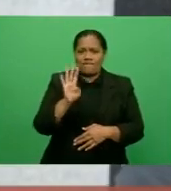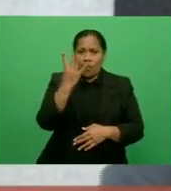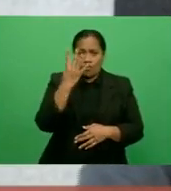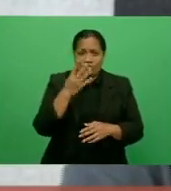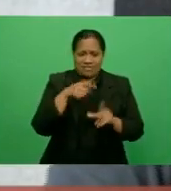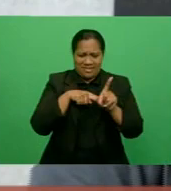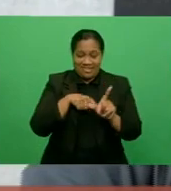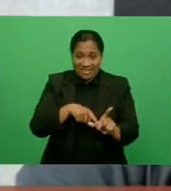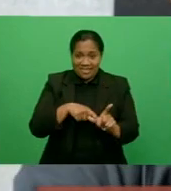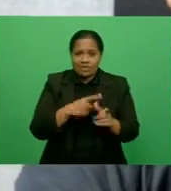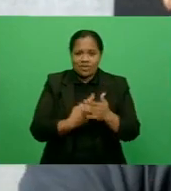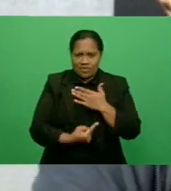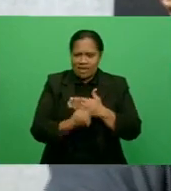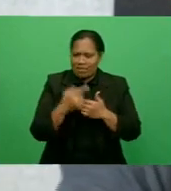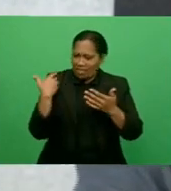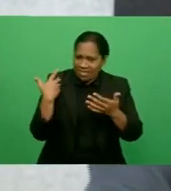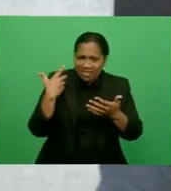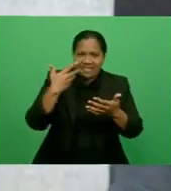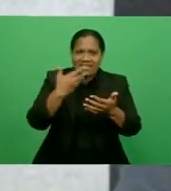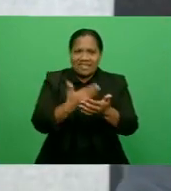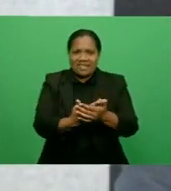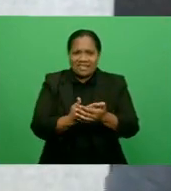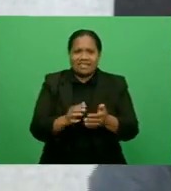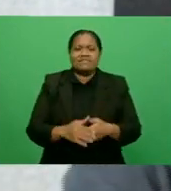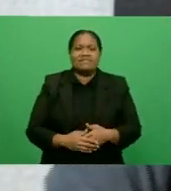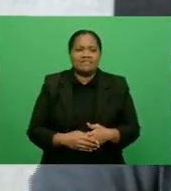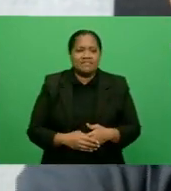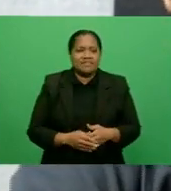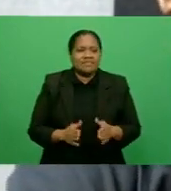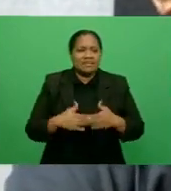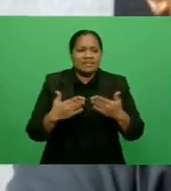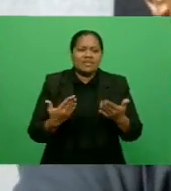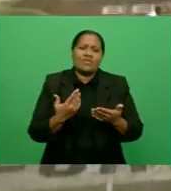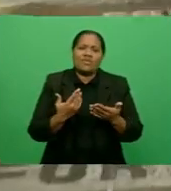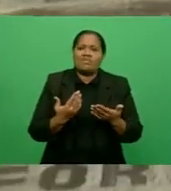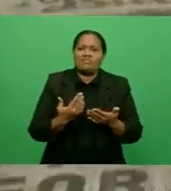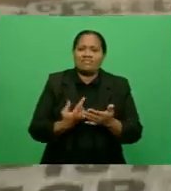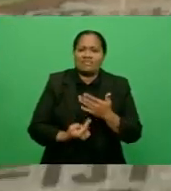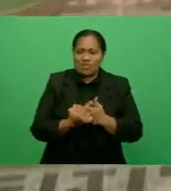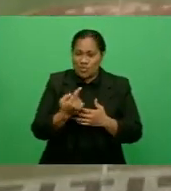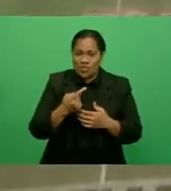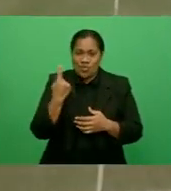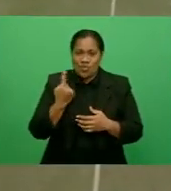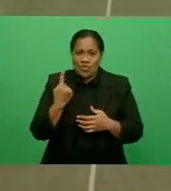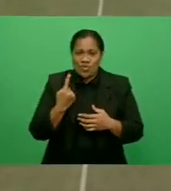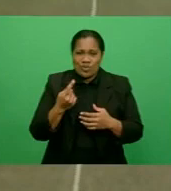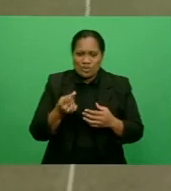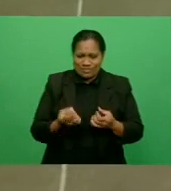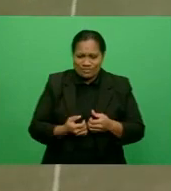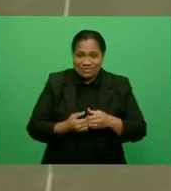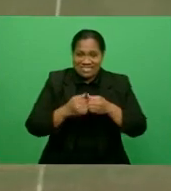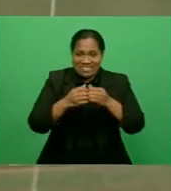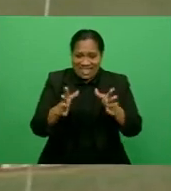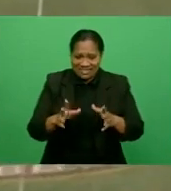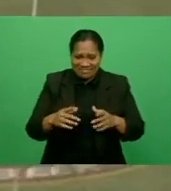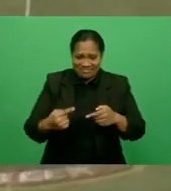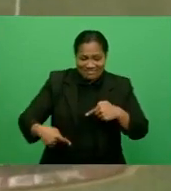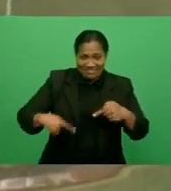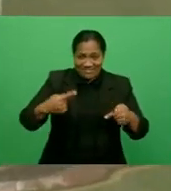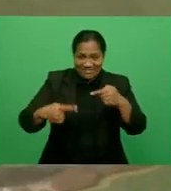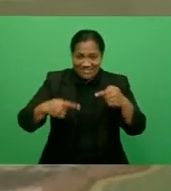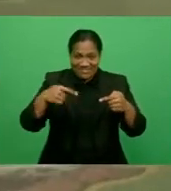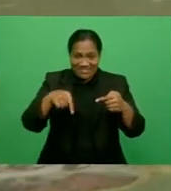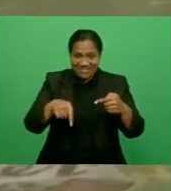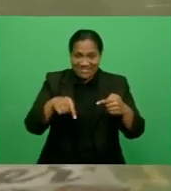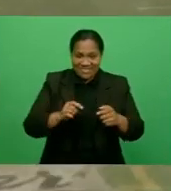the current for the tournament and we give credit where credit is due to the founder of the tournament, the late George Reed and his team. Recognition